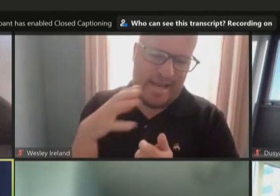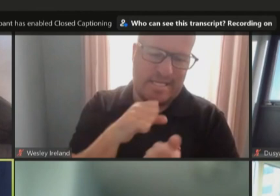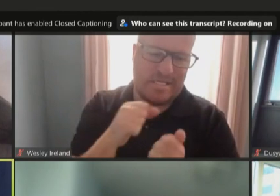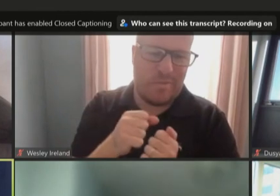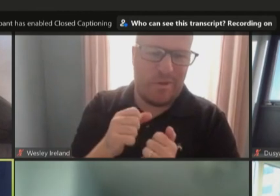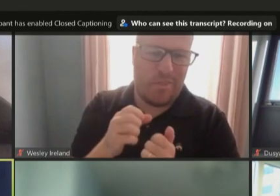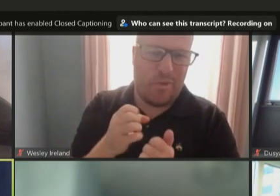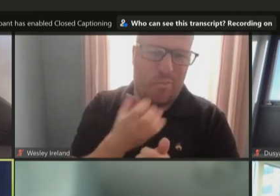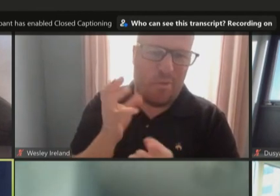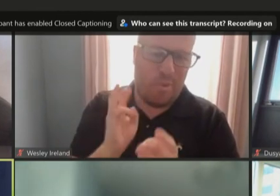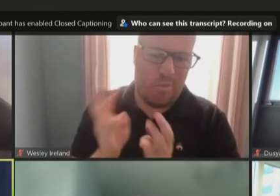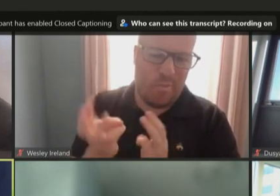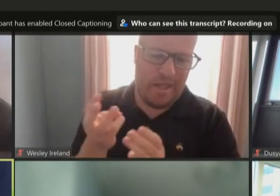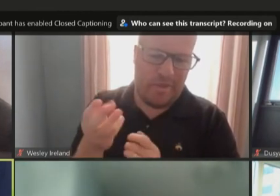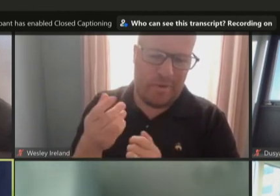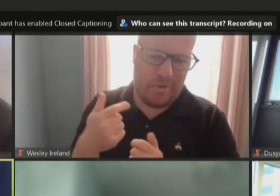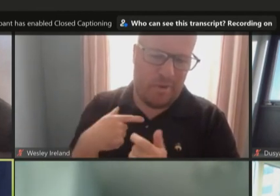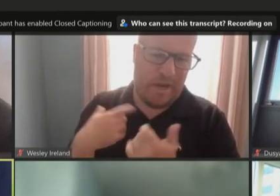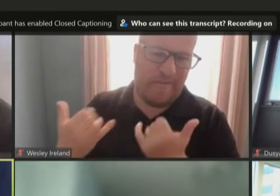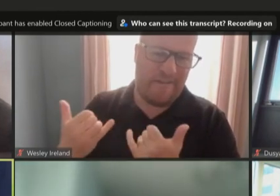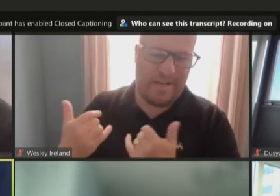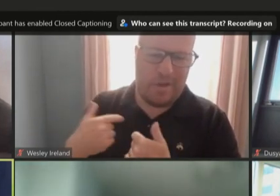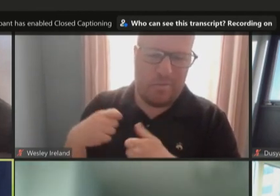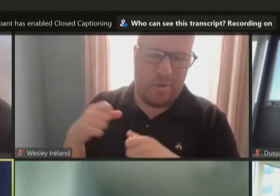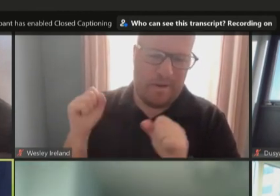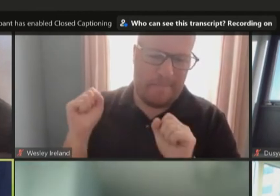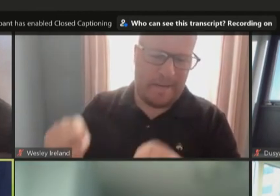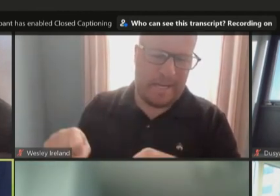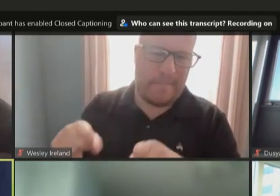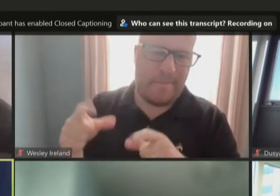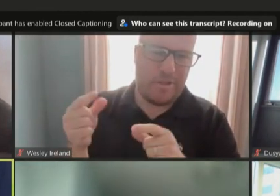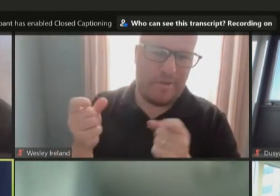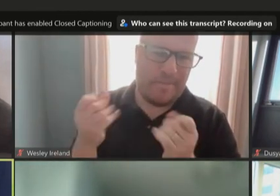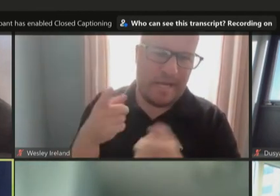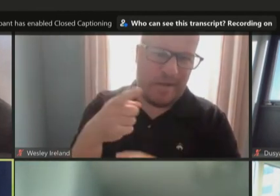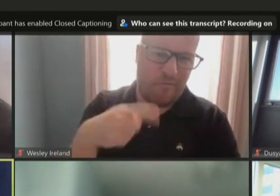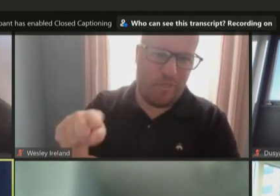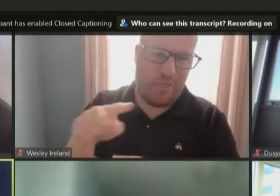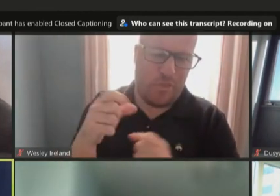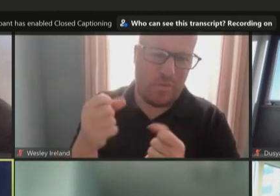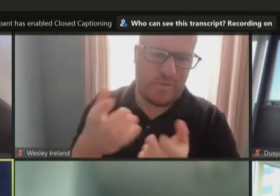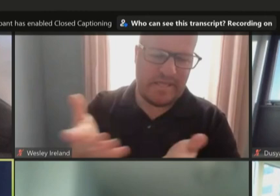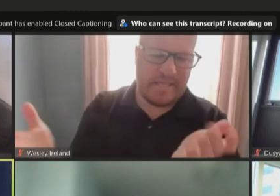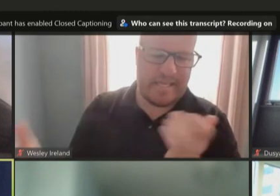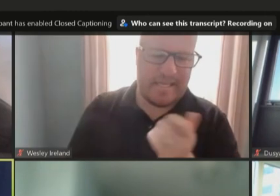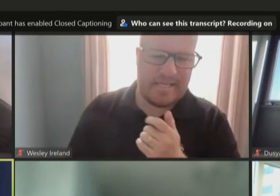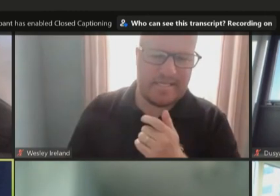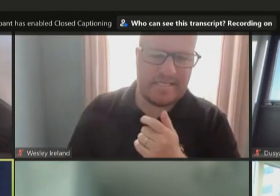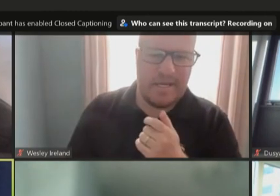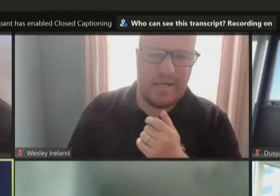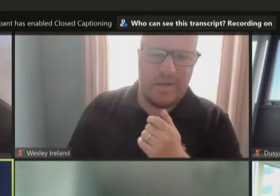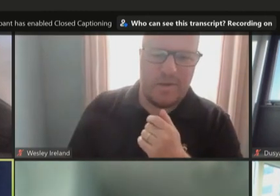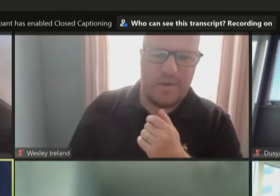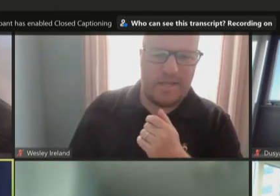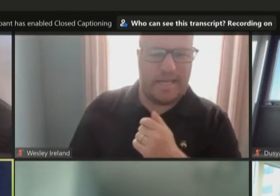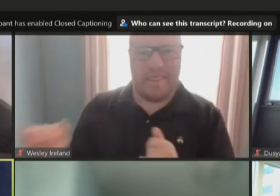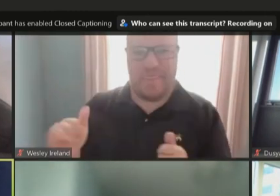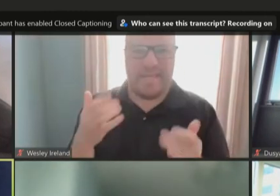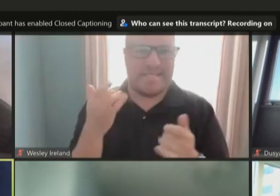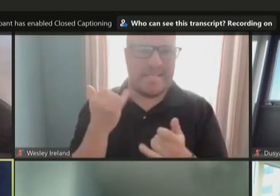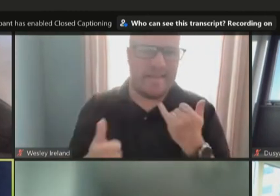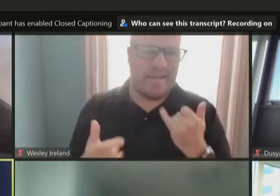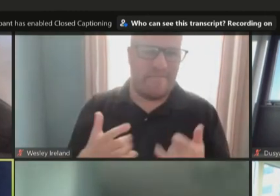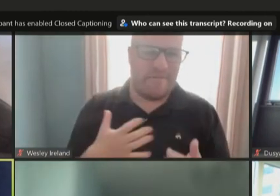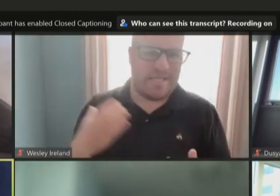health. And I guess now with the warmer weather upon us, we are all going to be able to do many of these things.